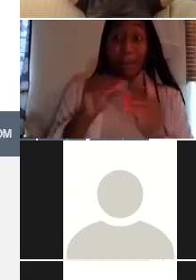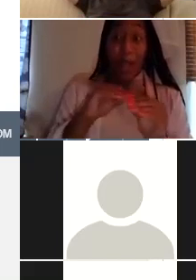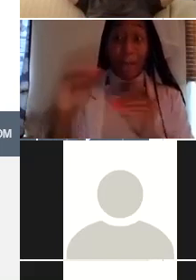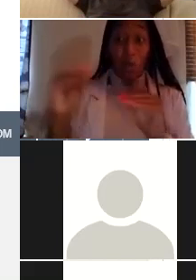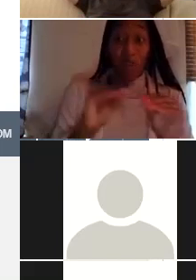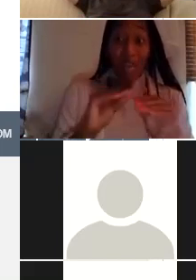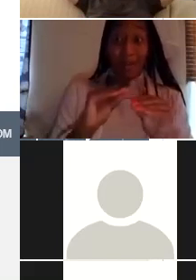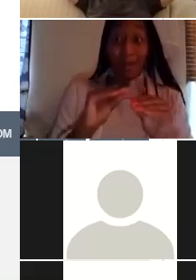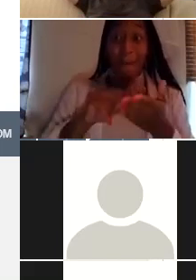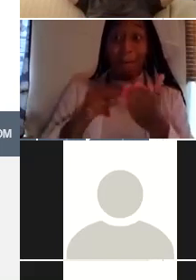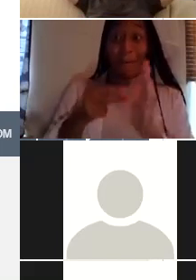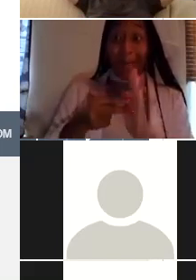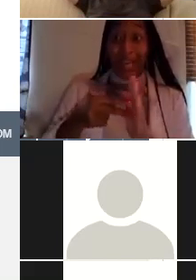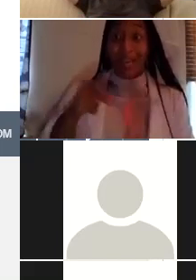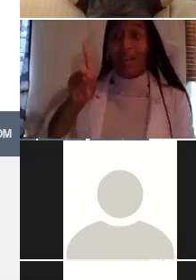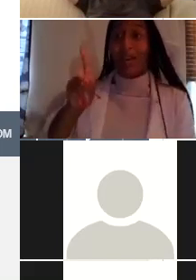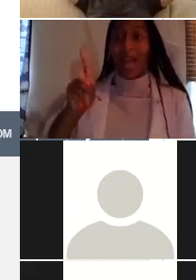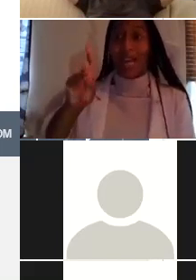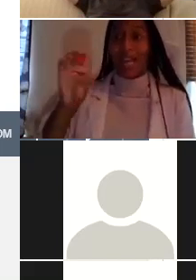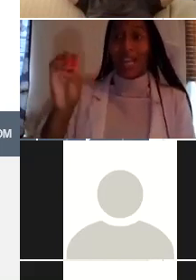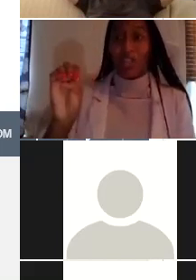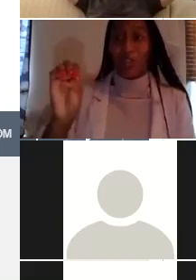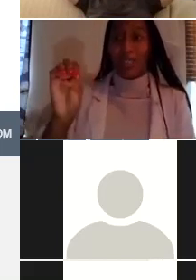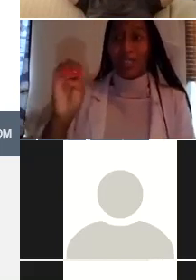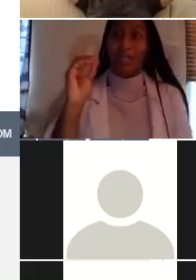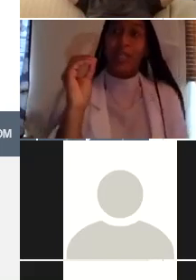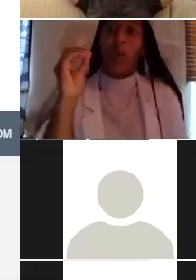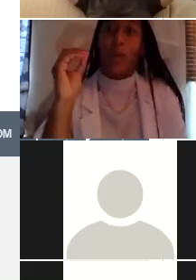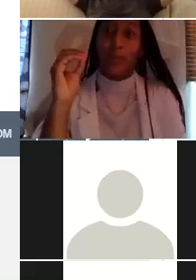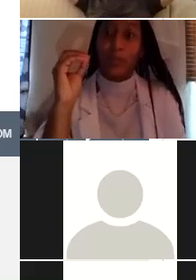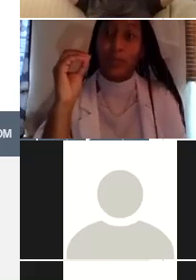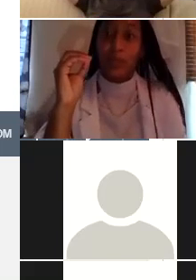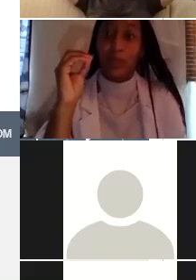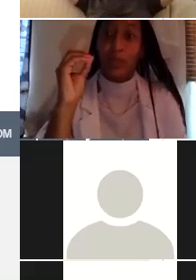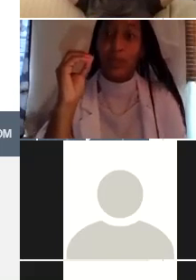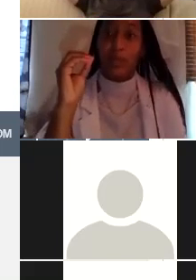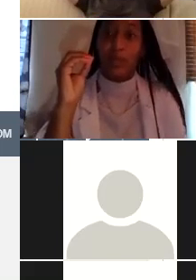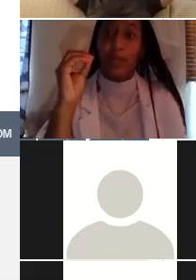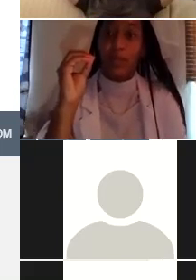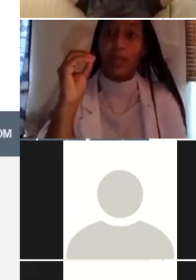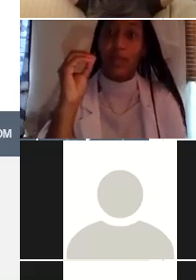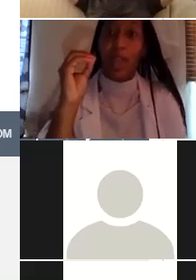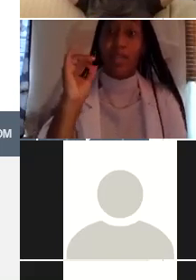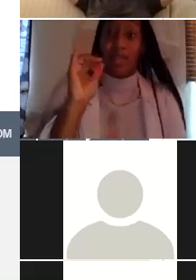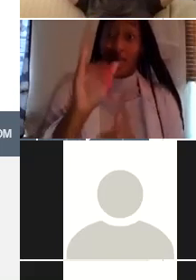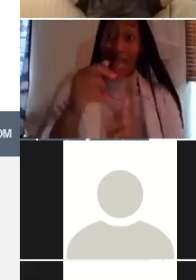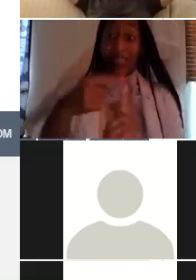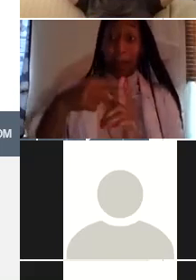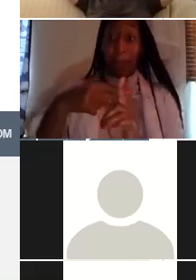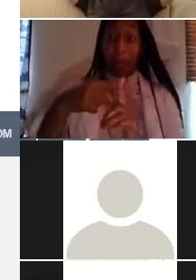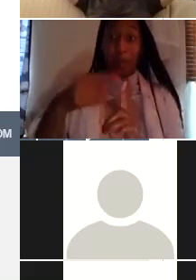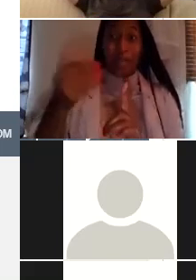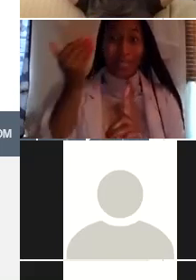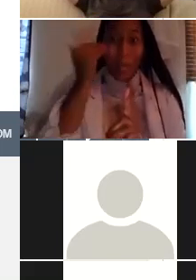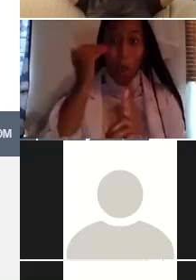right? And so that temperature is designated as absolute zero, or the